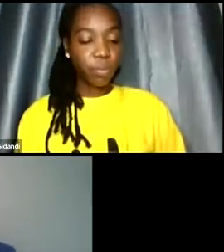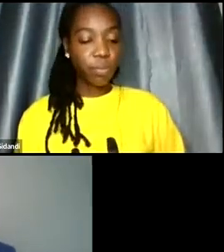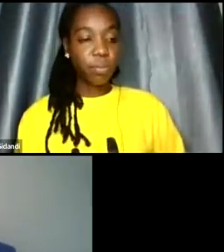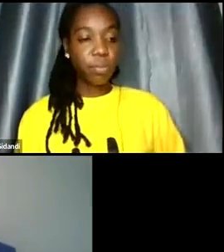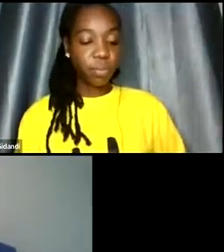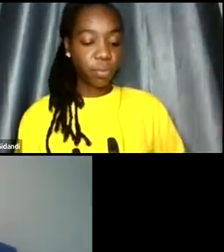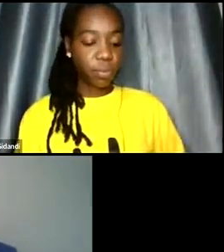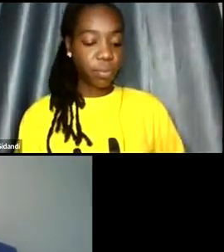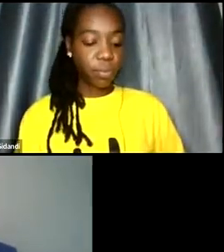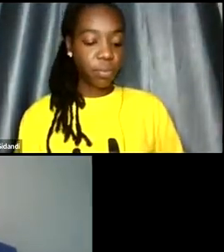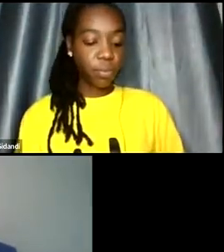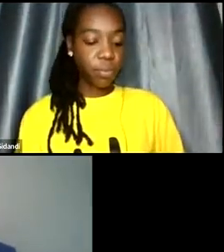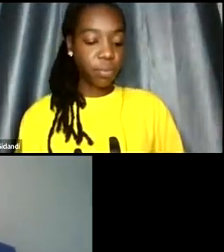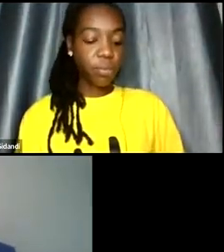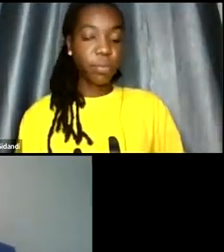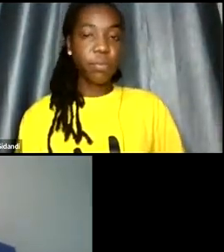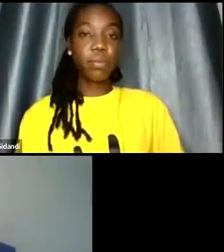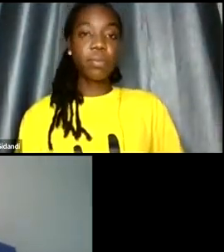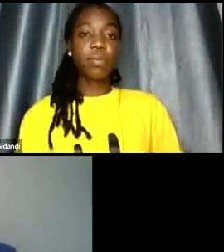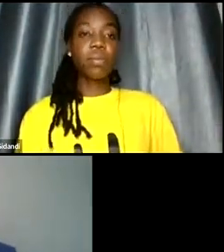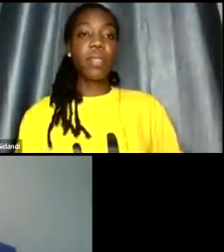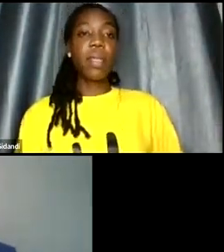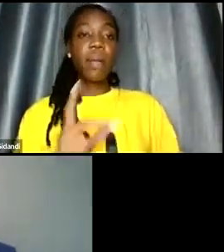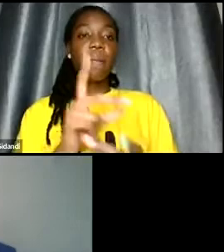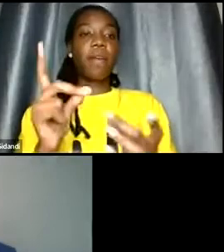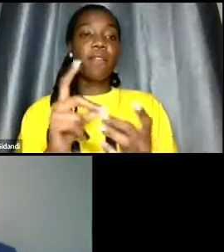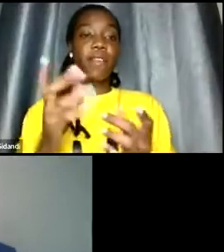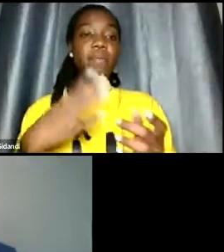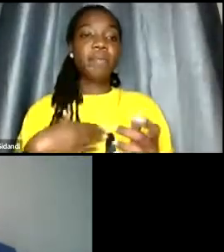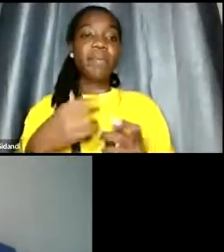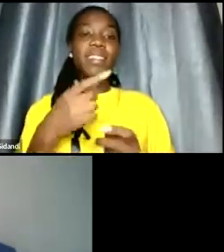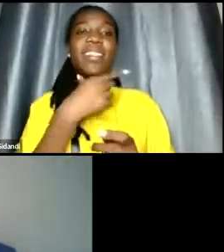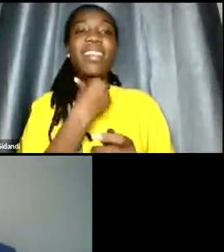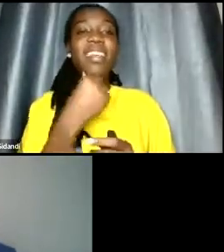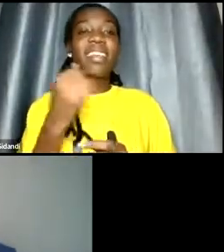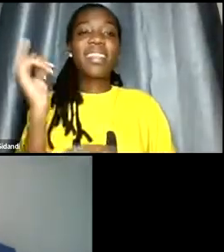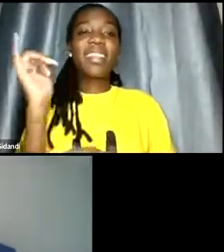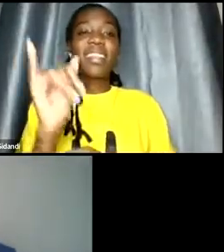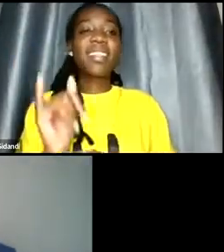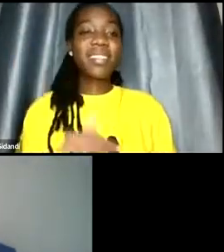Excellent, excellent. I like that. Kevin umesikia.